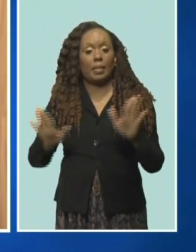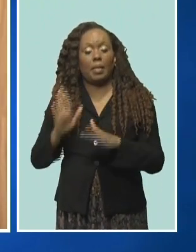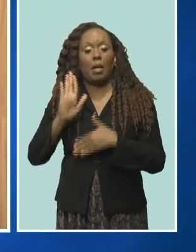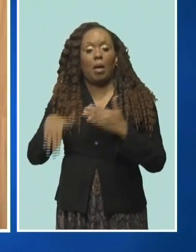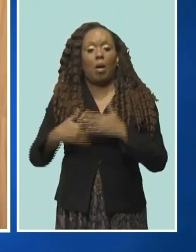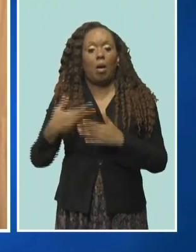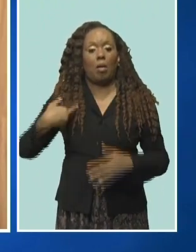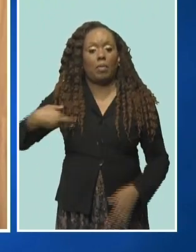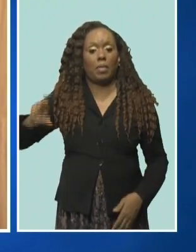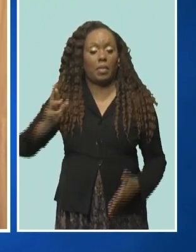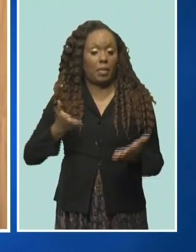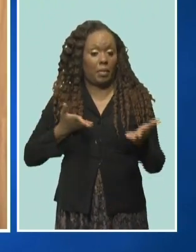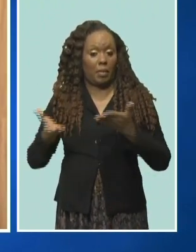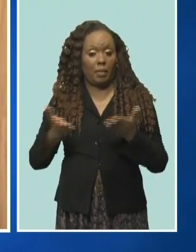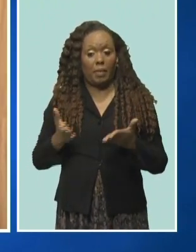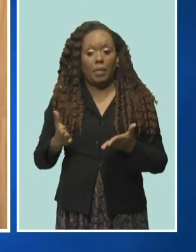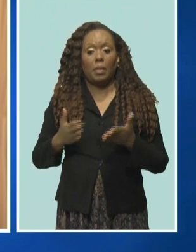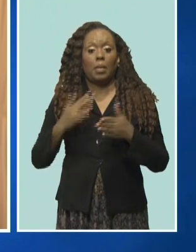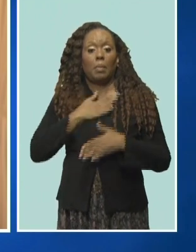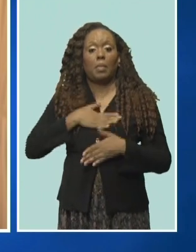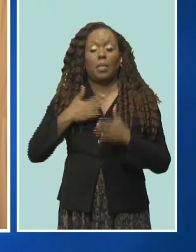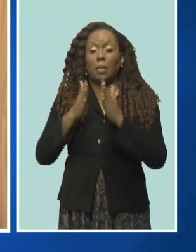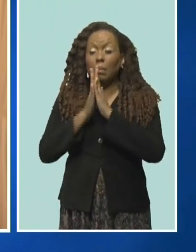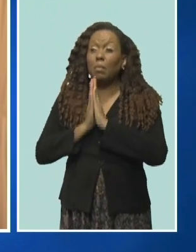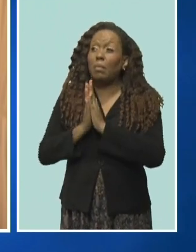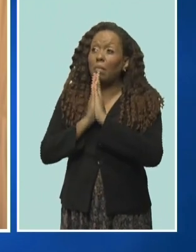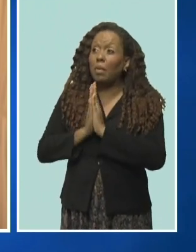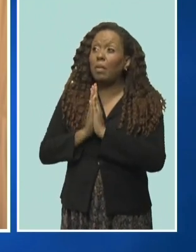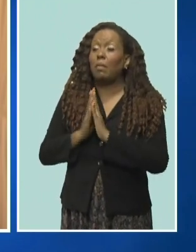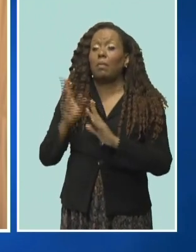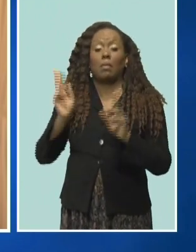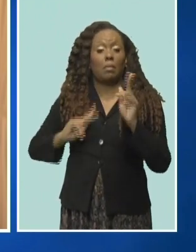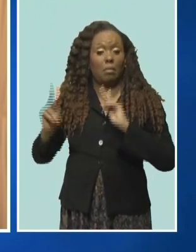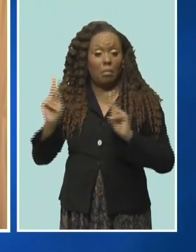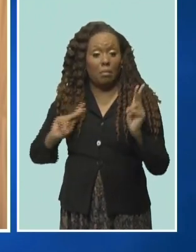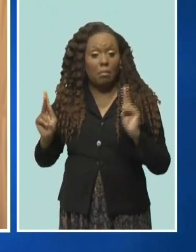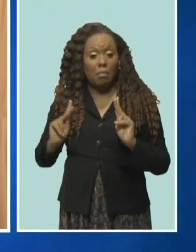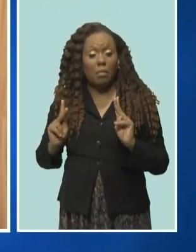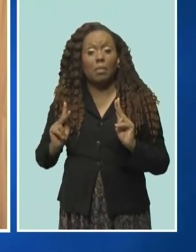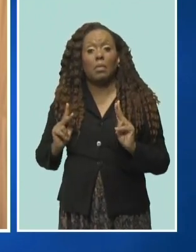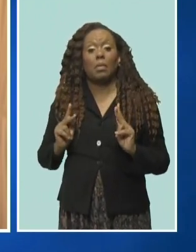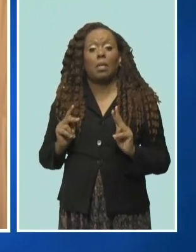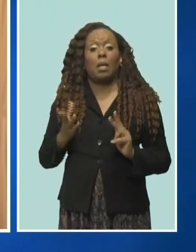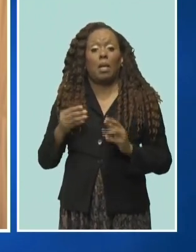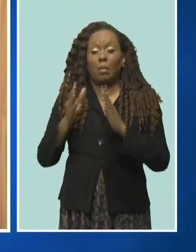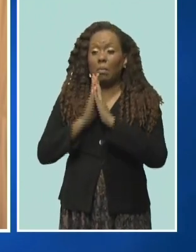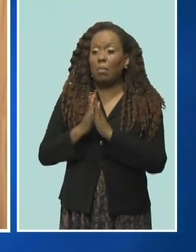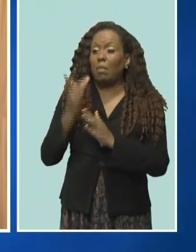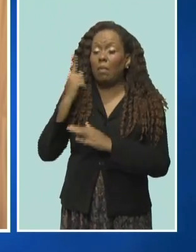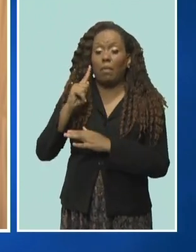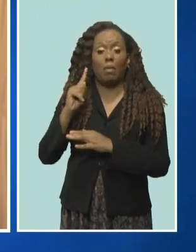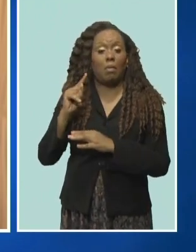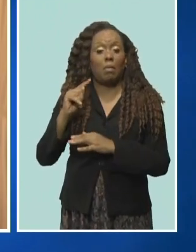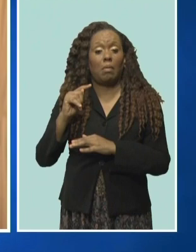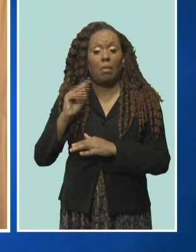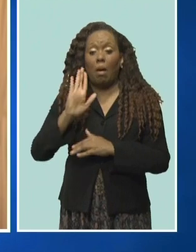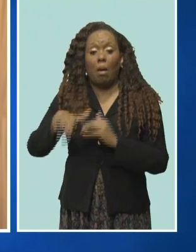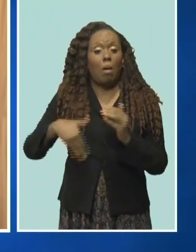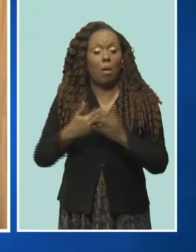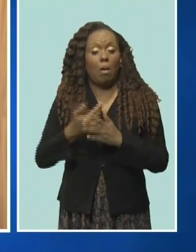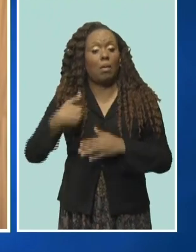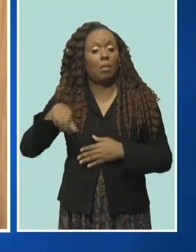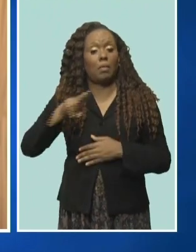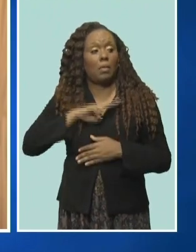services send up prayers for those who have fallen and for the strengthening of the resolve of all of the rest of us living here for